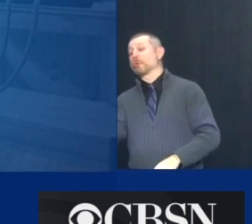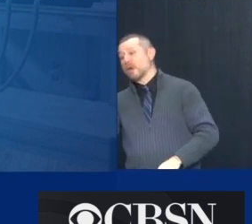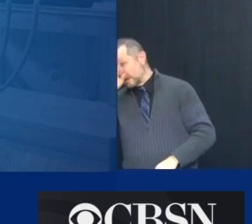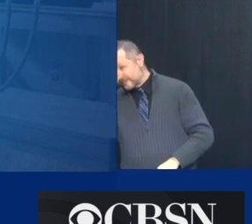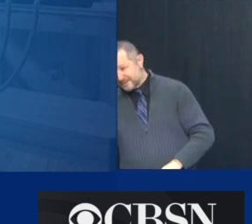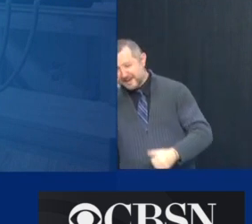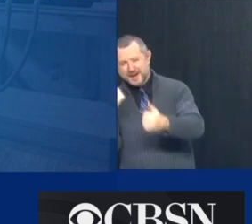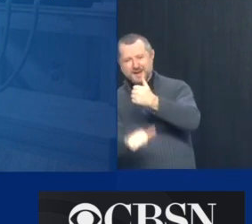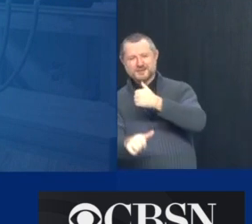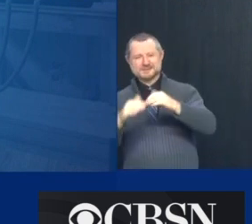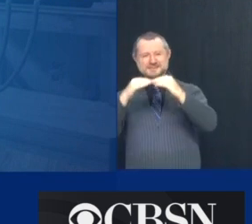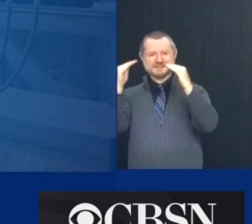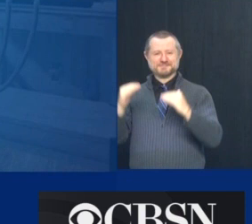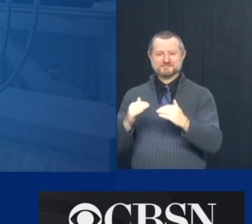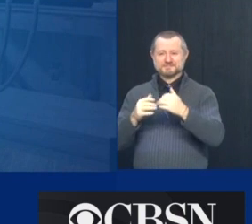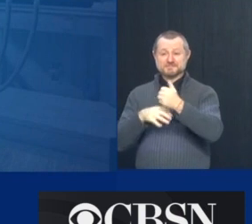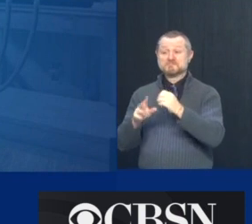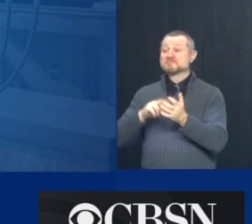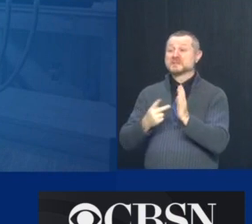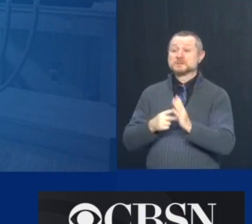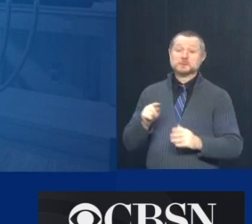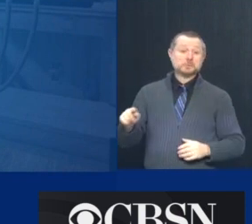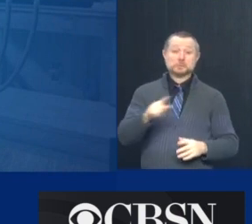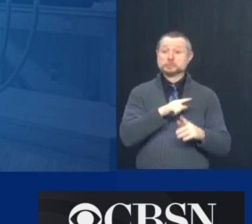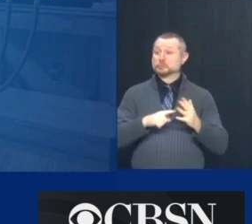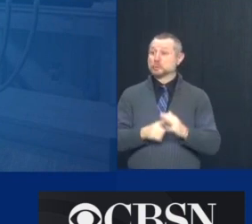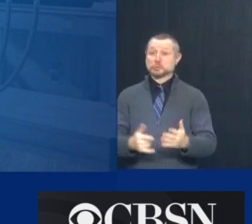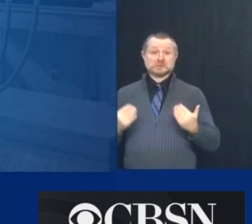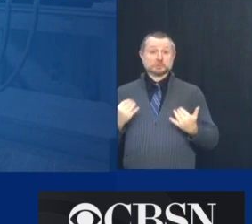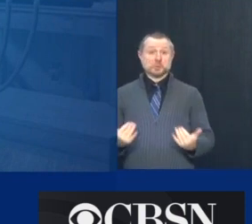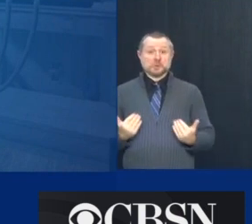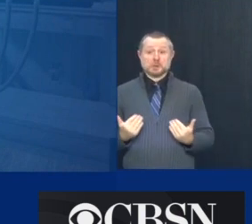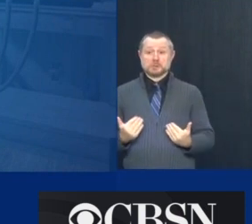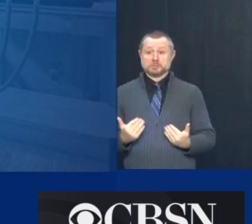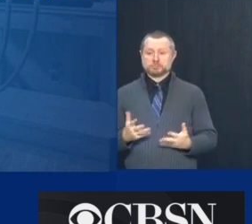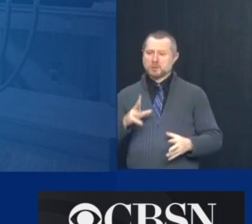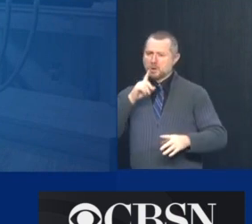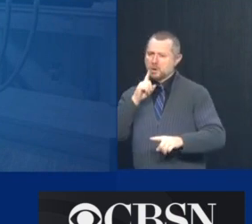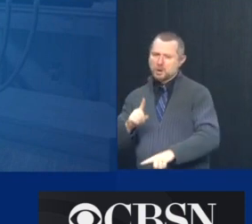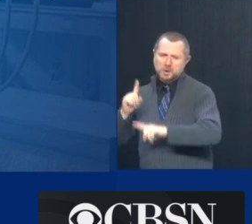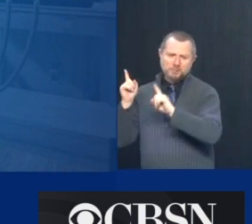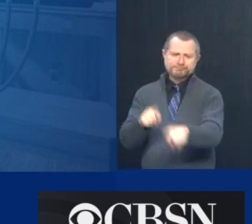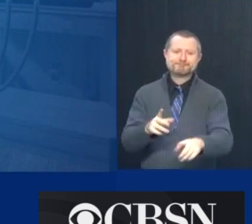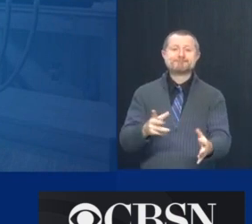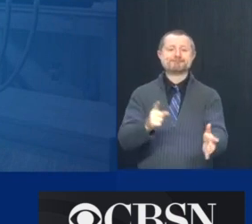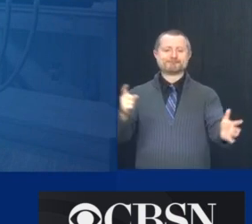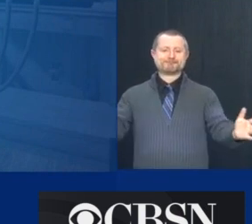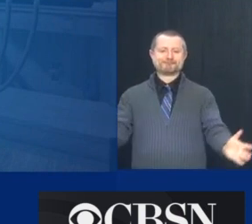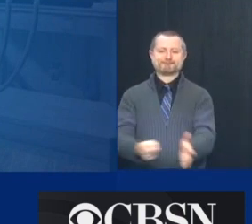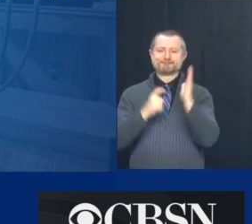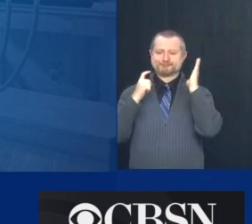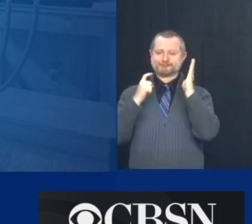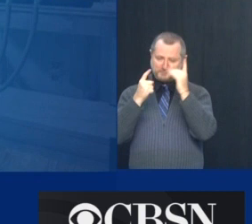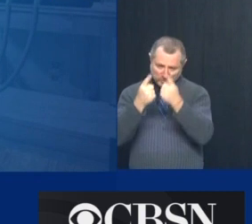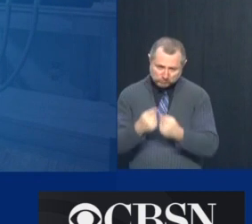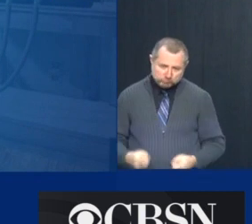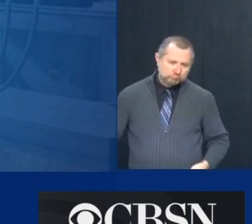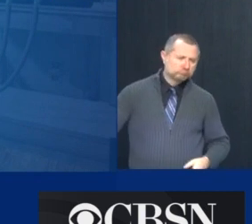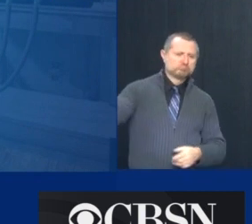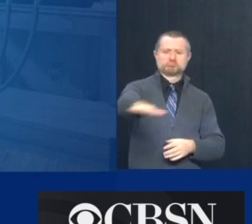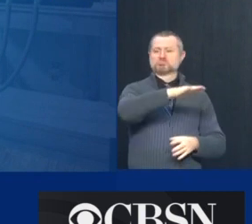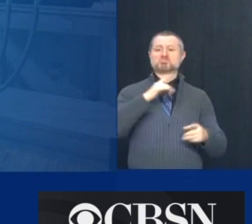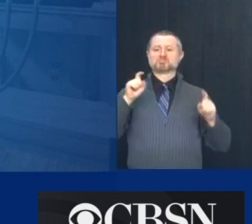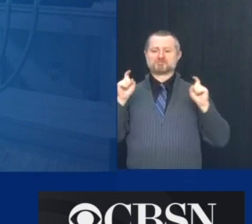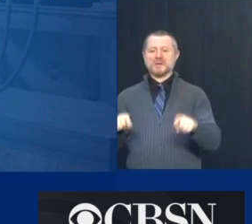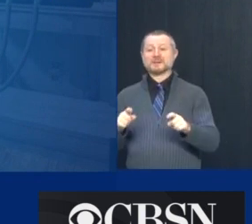It is mandatory as of today that they balance the load within their